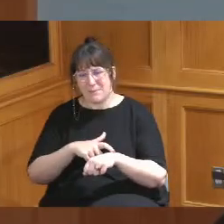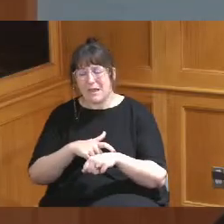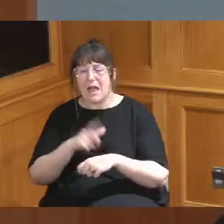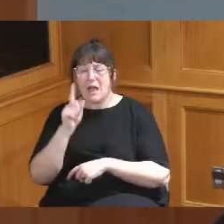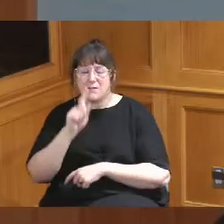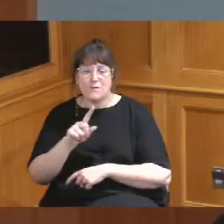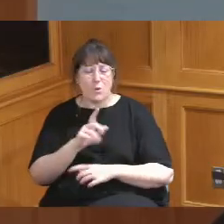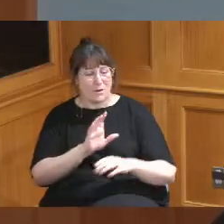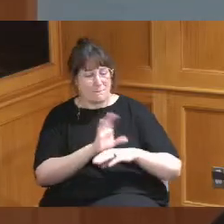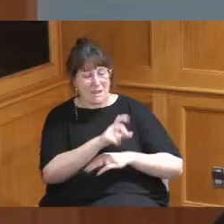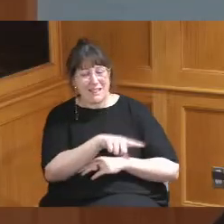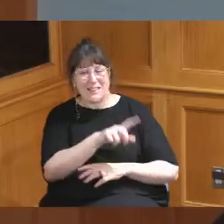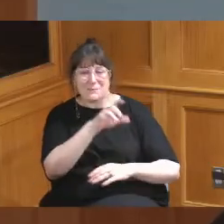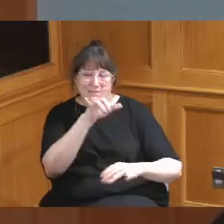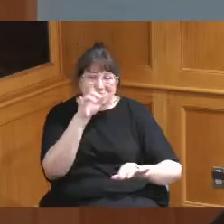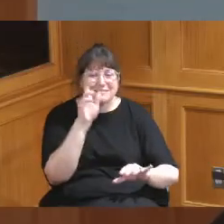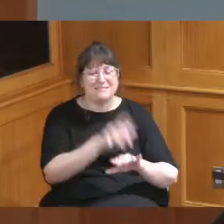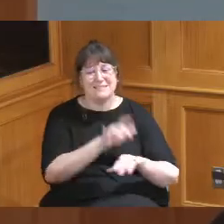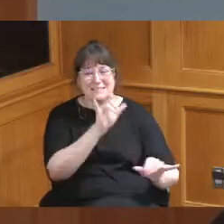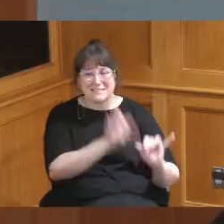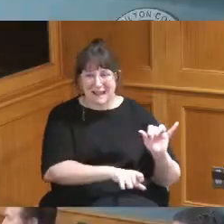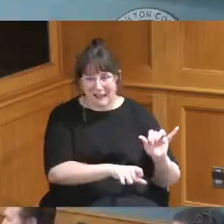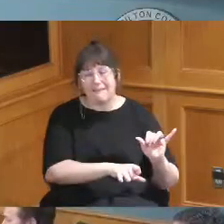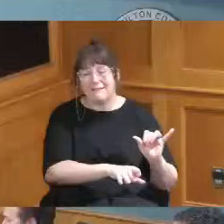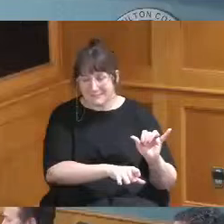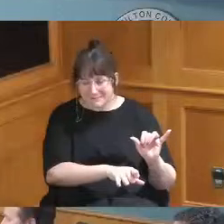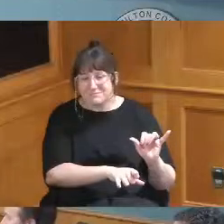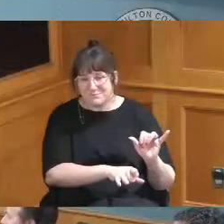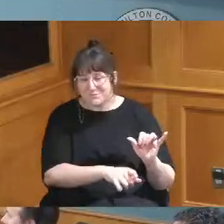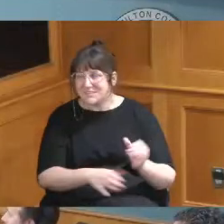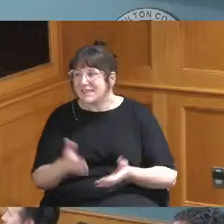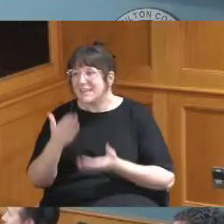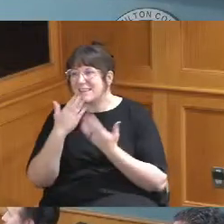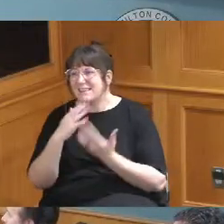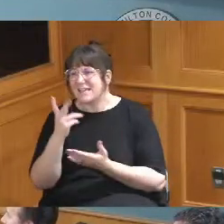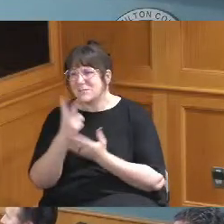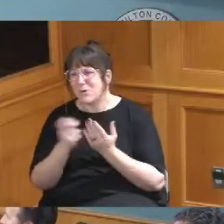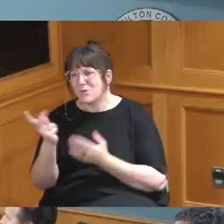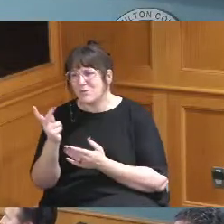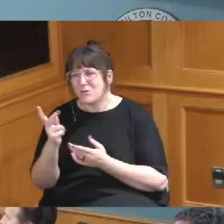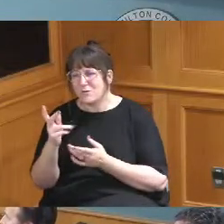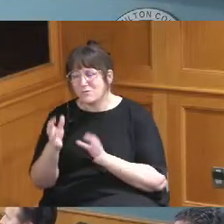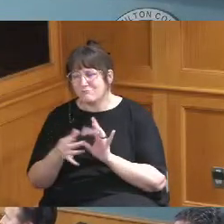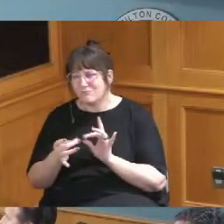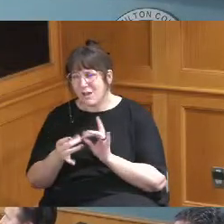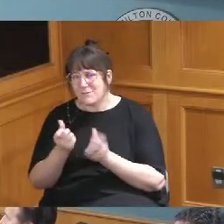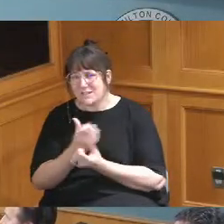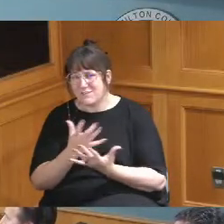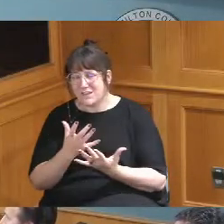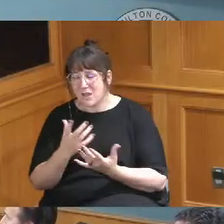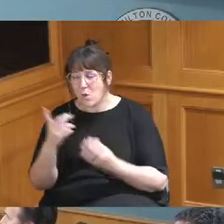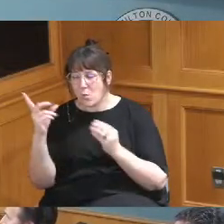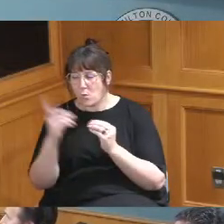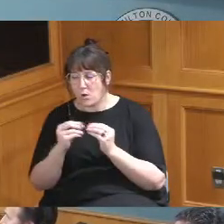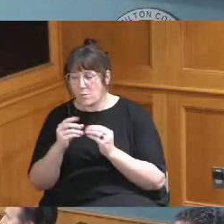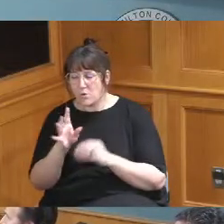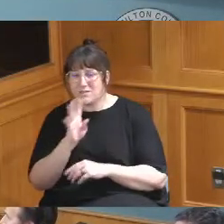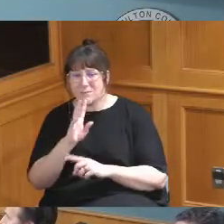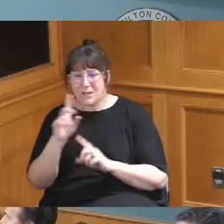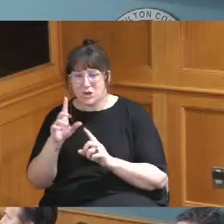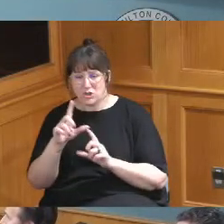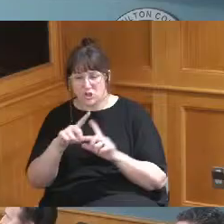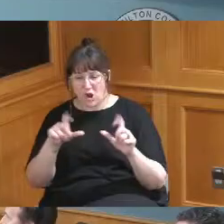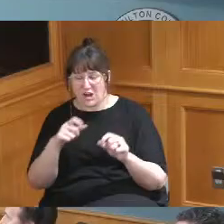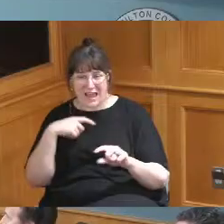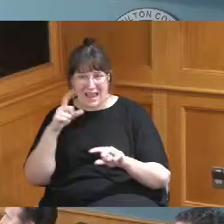right here where they belong. Thank you so much. Thank you. Thank you for your comments. Thanks, both of you, for being here. We've got one more speaker's card. I cannot